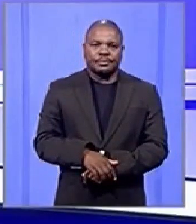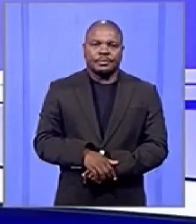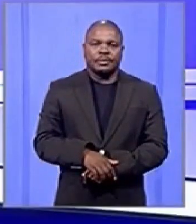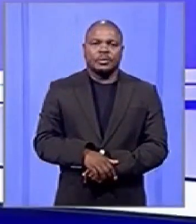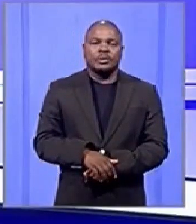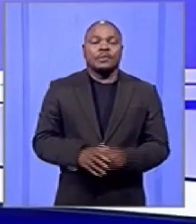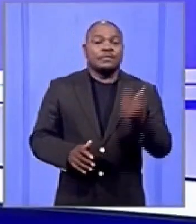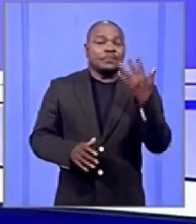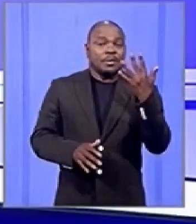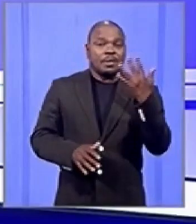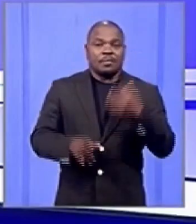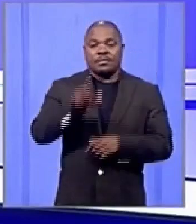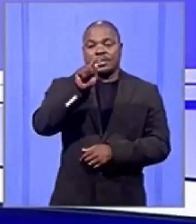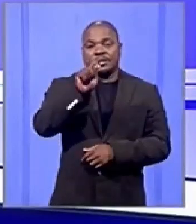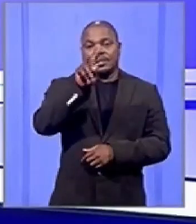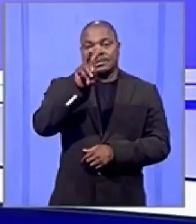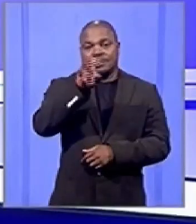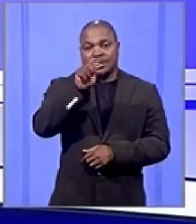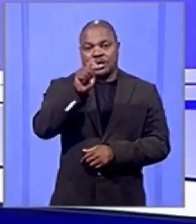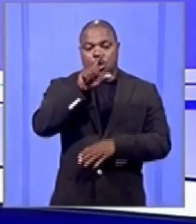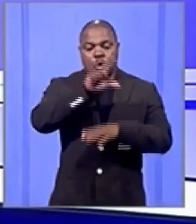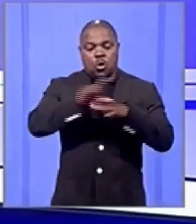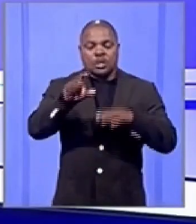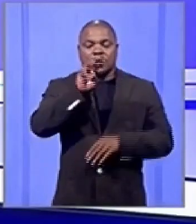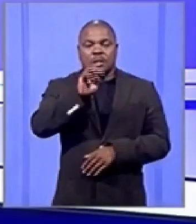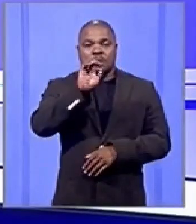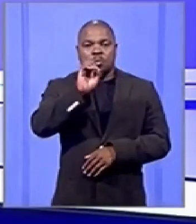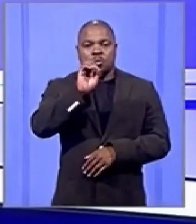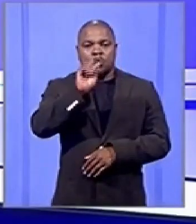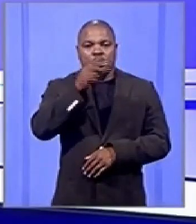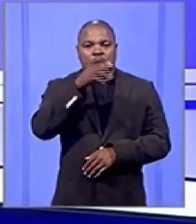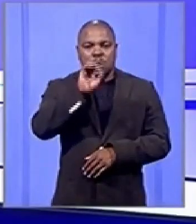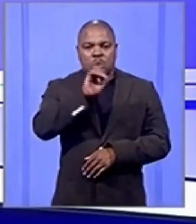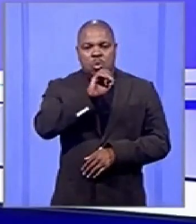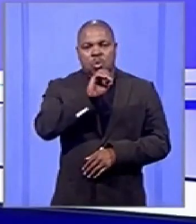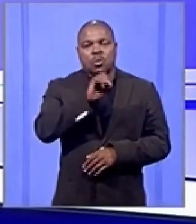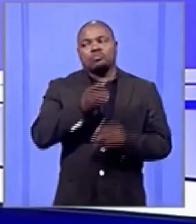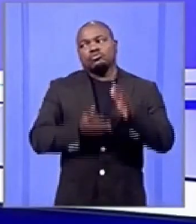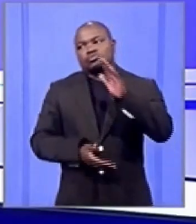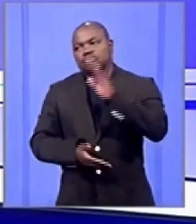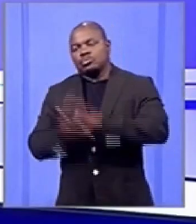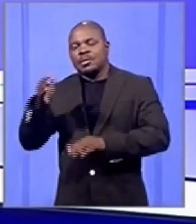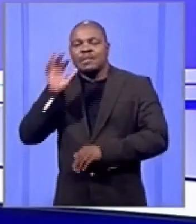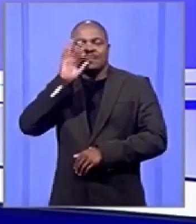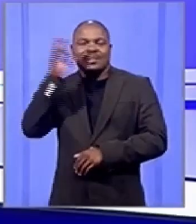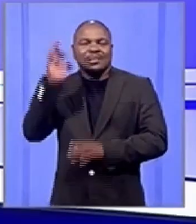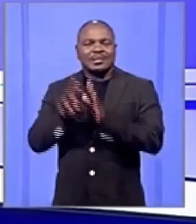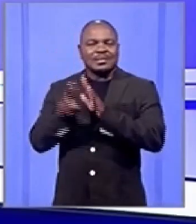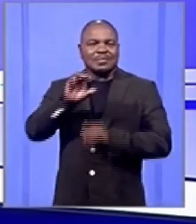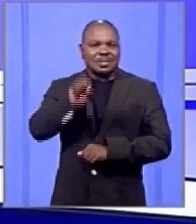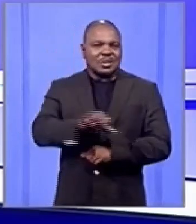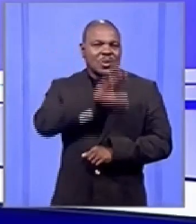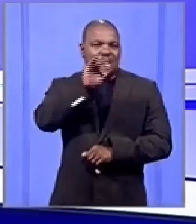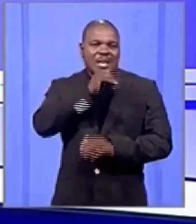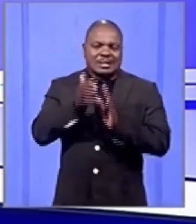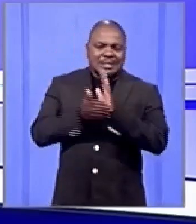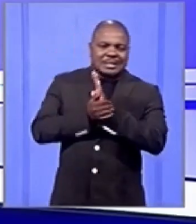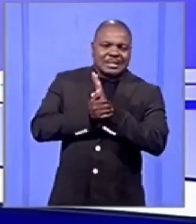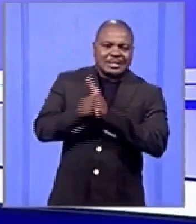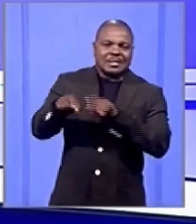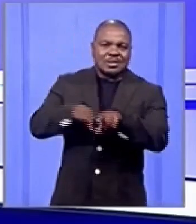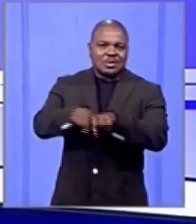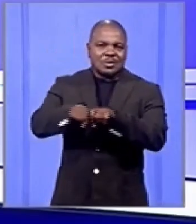Baithuti ba bahlano ba TVET College ya Motheo Bloemfontein ba tla le ba naheng ya Fora ho ya emelana tlhodisano ya matjhaba ya boqhetseke ka